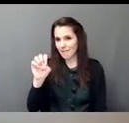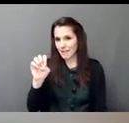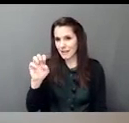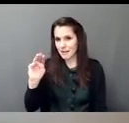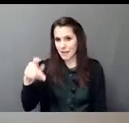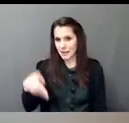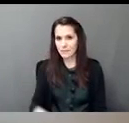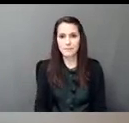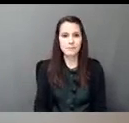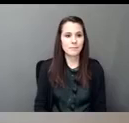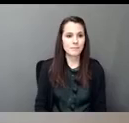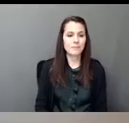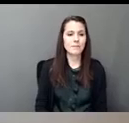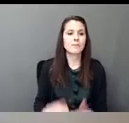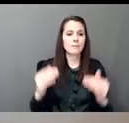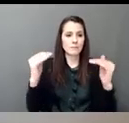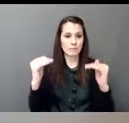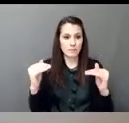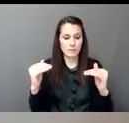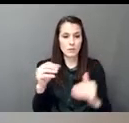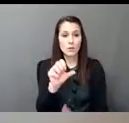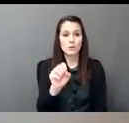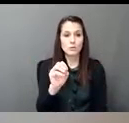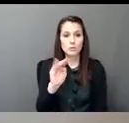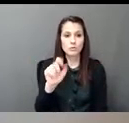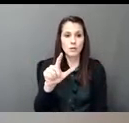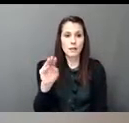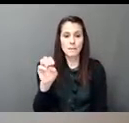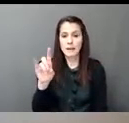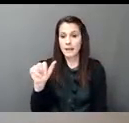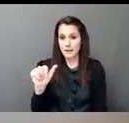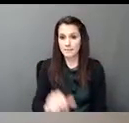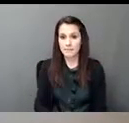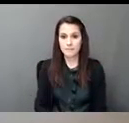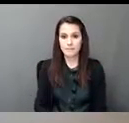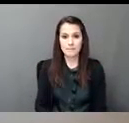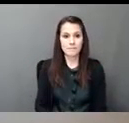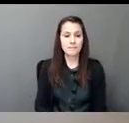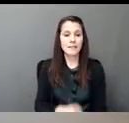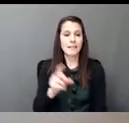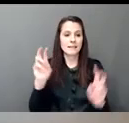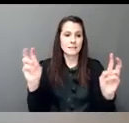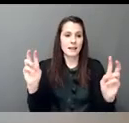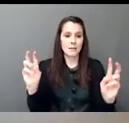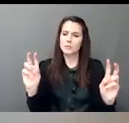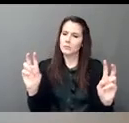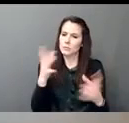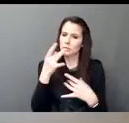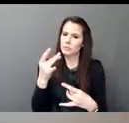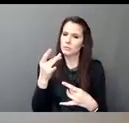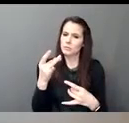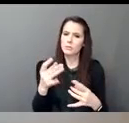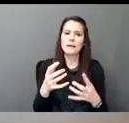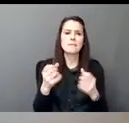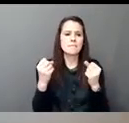The next thing, social media. This topic is a very interesting topic. Lots of people use social